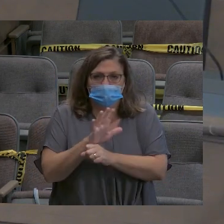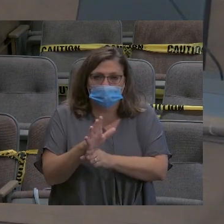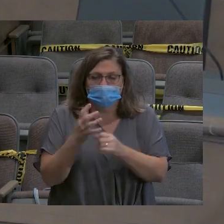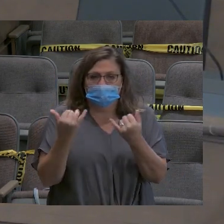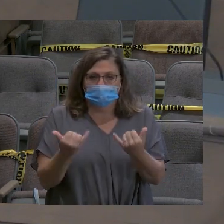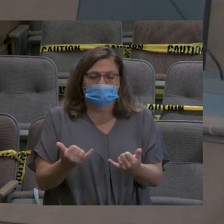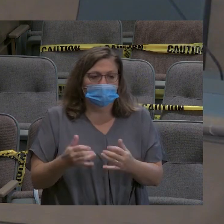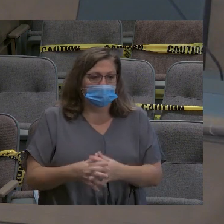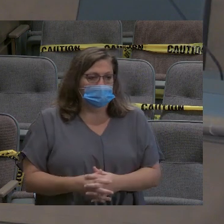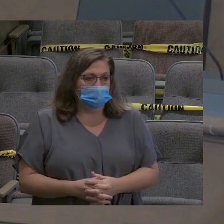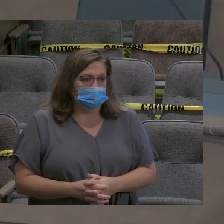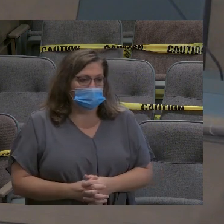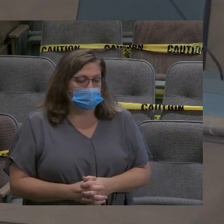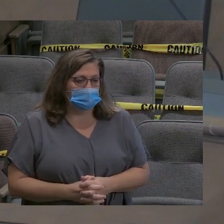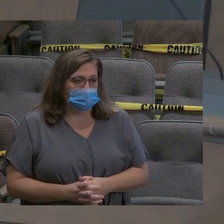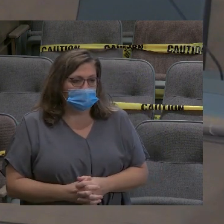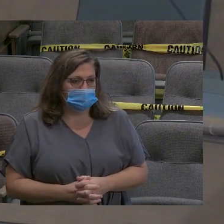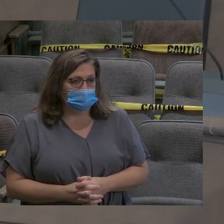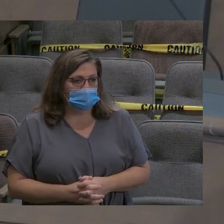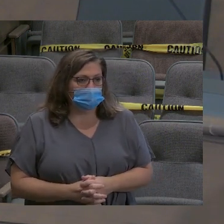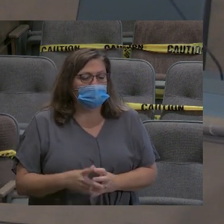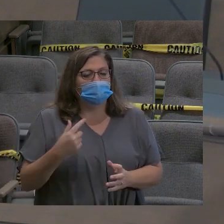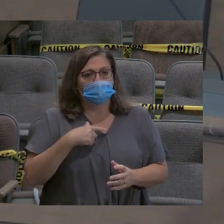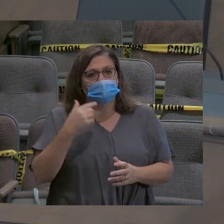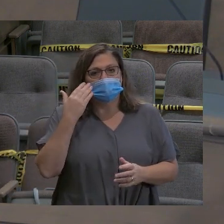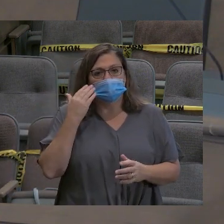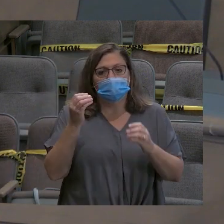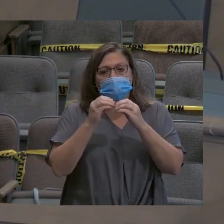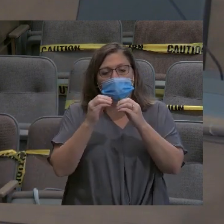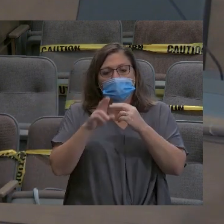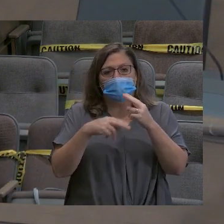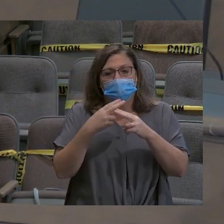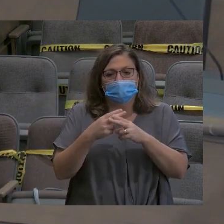and combat the virus and treat patients with the virus.